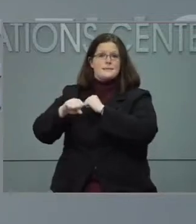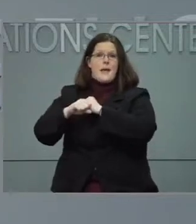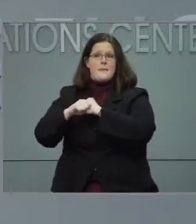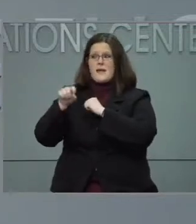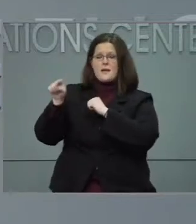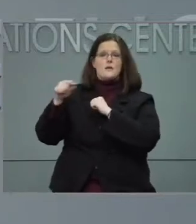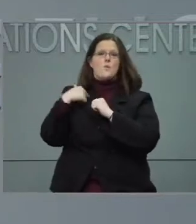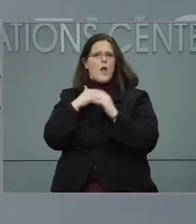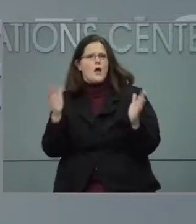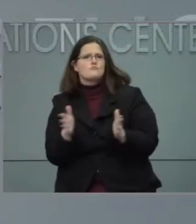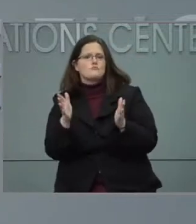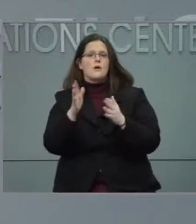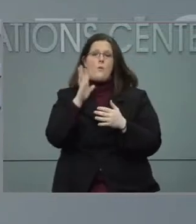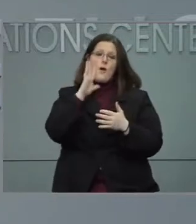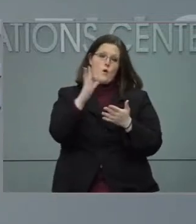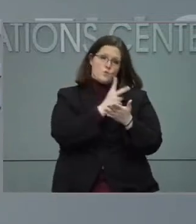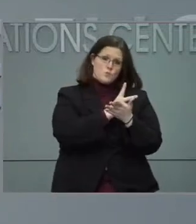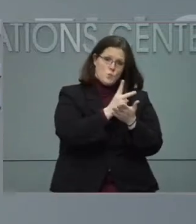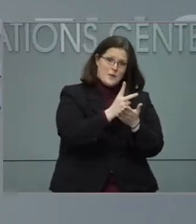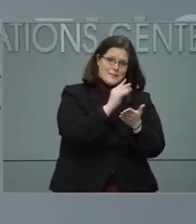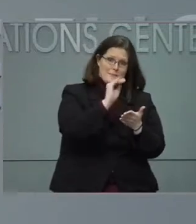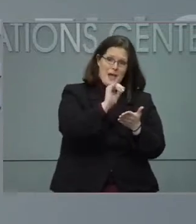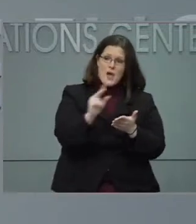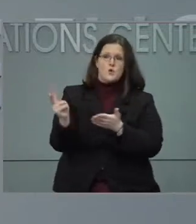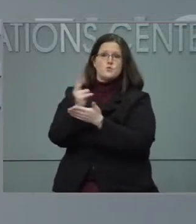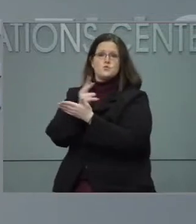going to have 2 weeks in May and 2 weeks in June